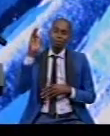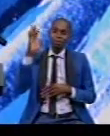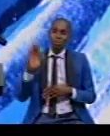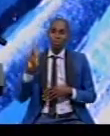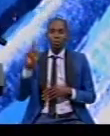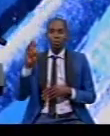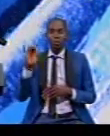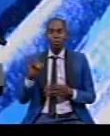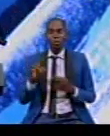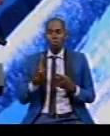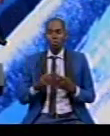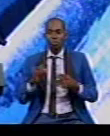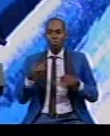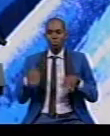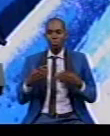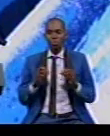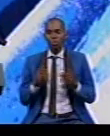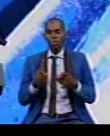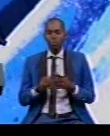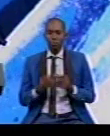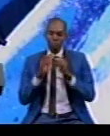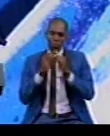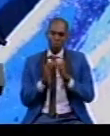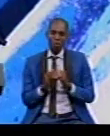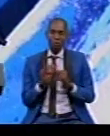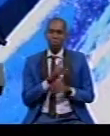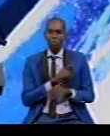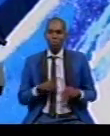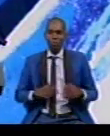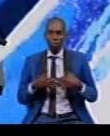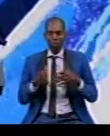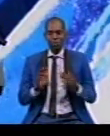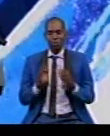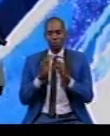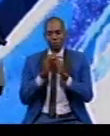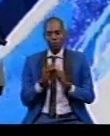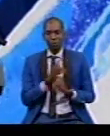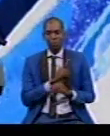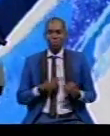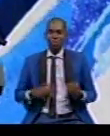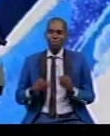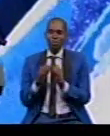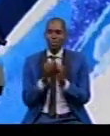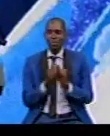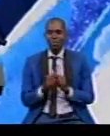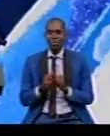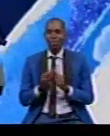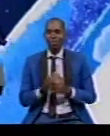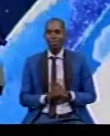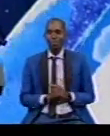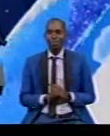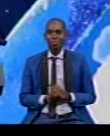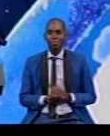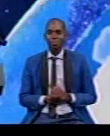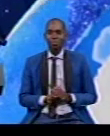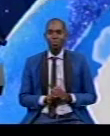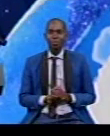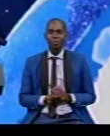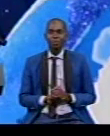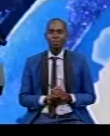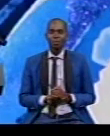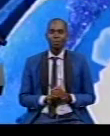encounter God, Jesus together tonight. Let's give me complete cure. Complete cure. Complete